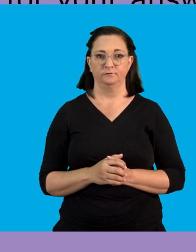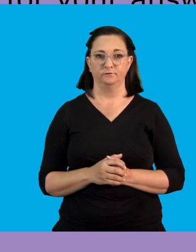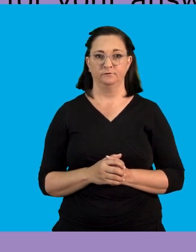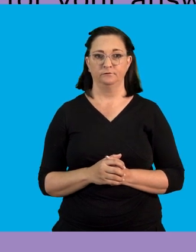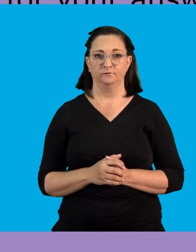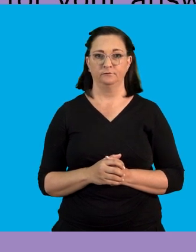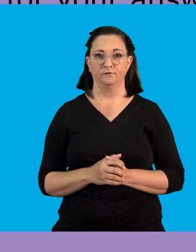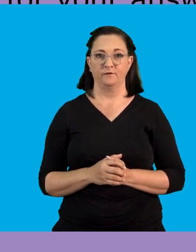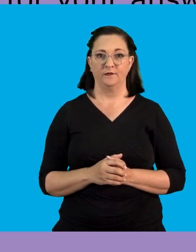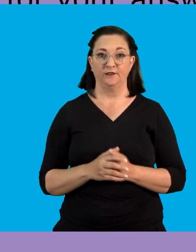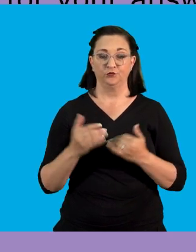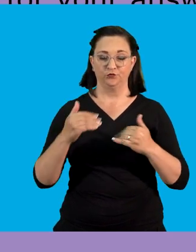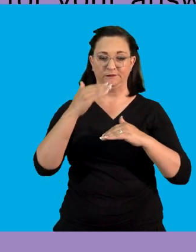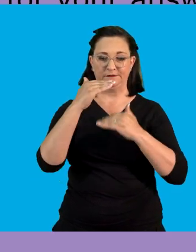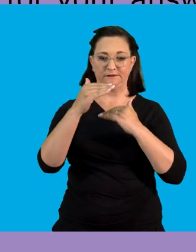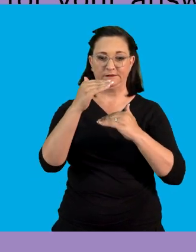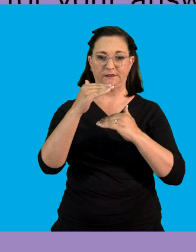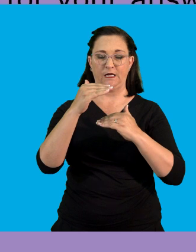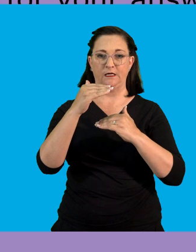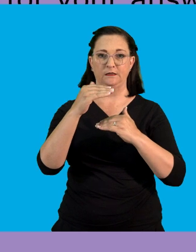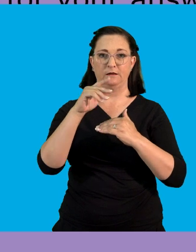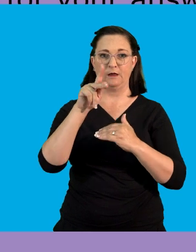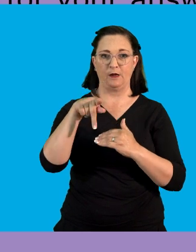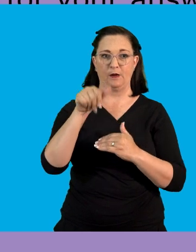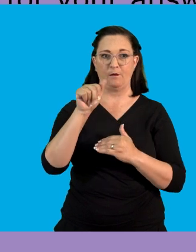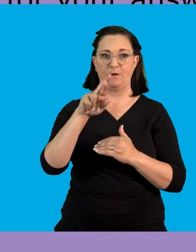and the sides are parallel.